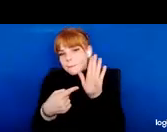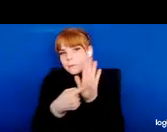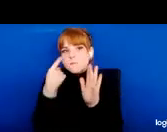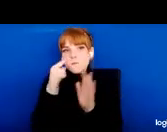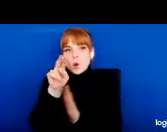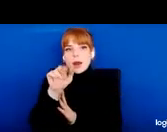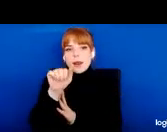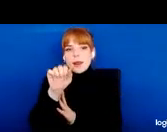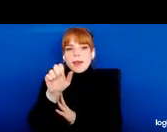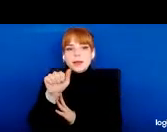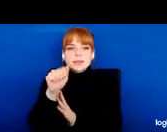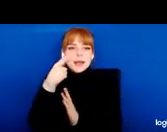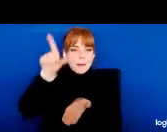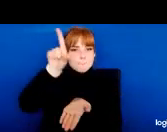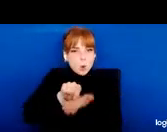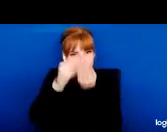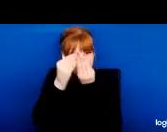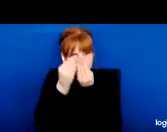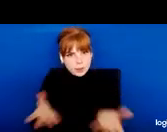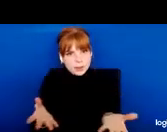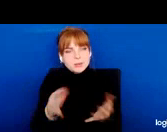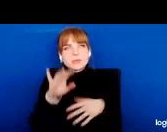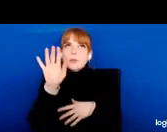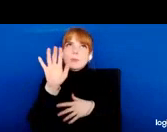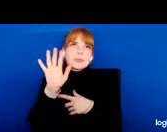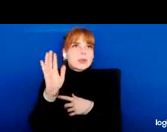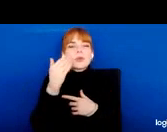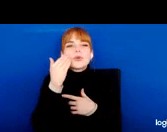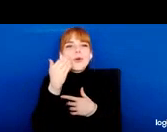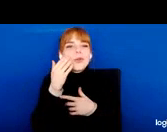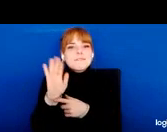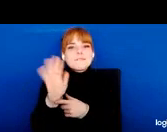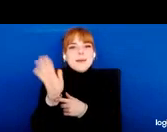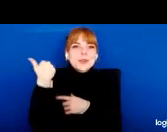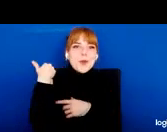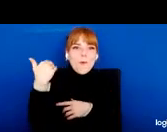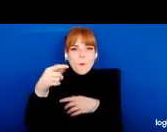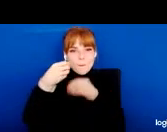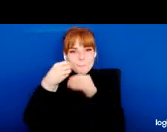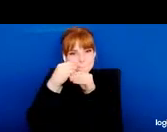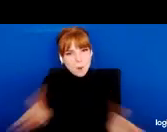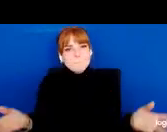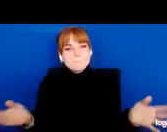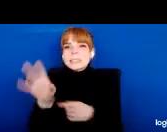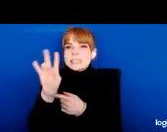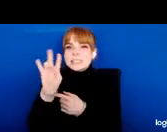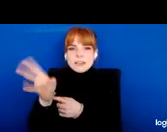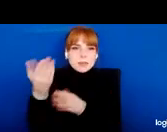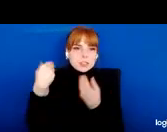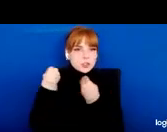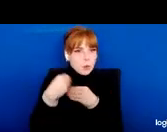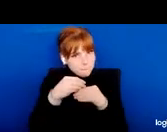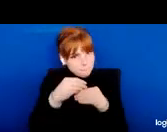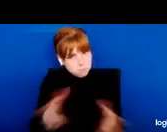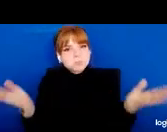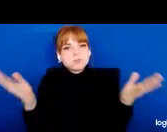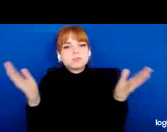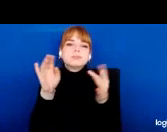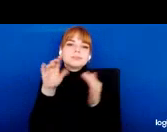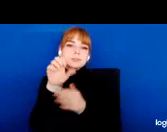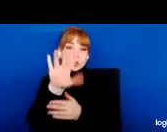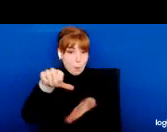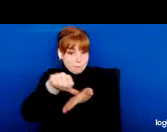this was published 5 minutes ago. This was published, 6 minutes ago, 7 minutes ago. And this page refreshed those last